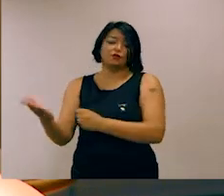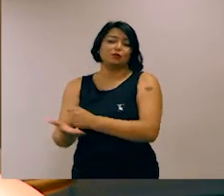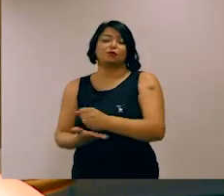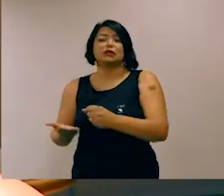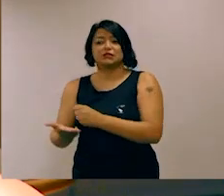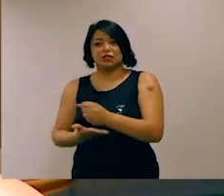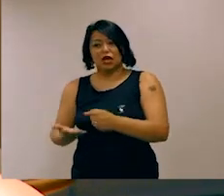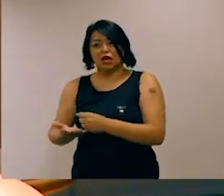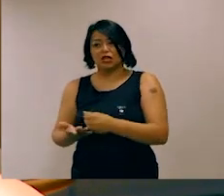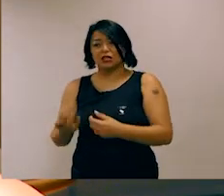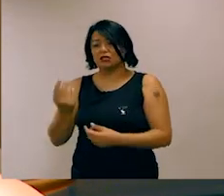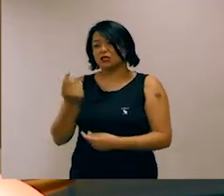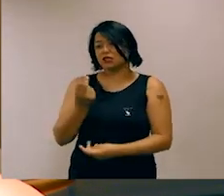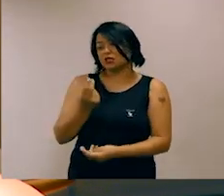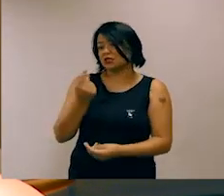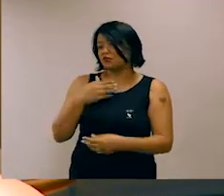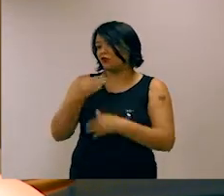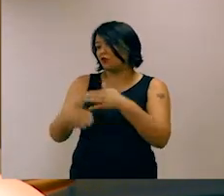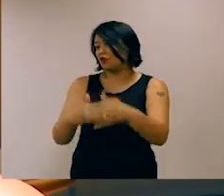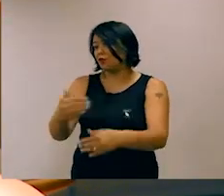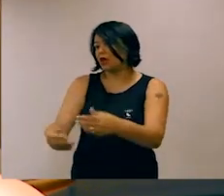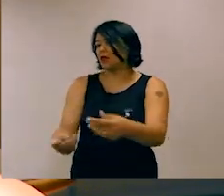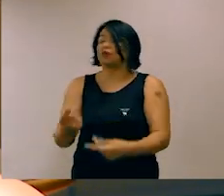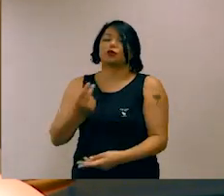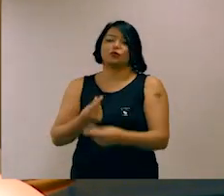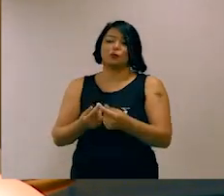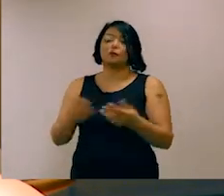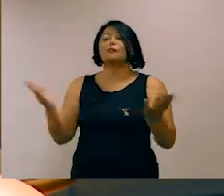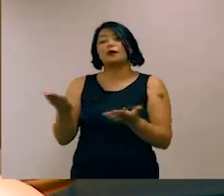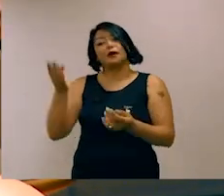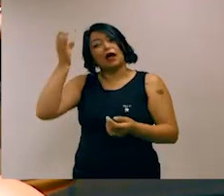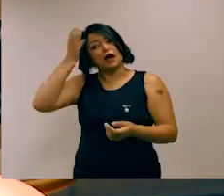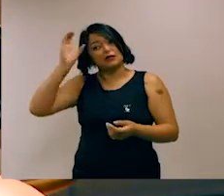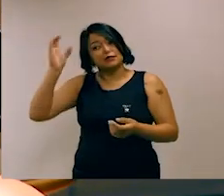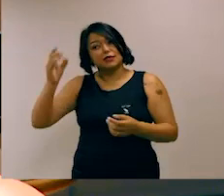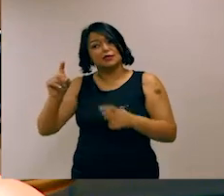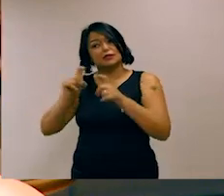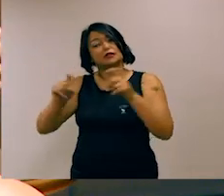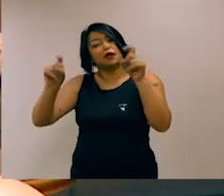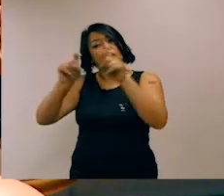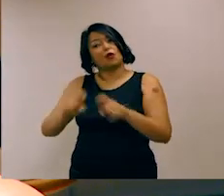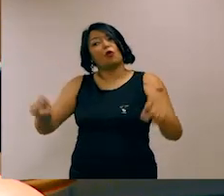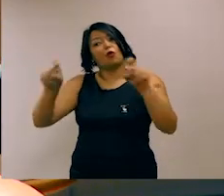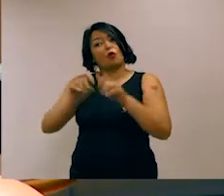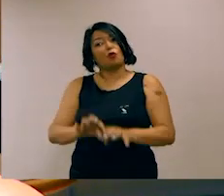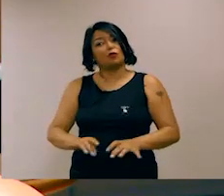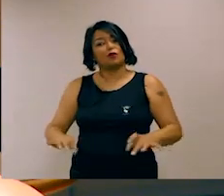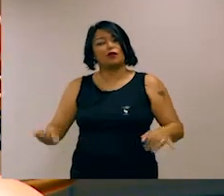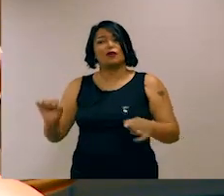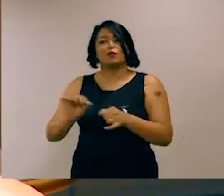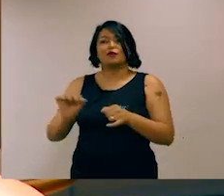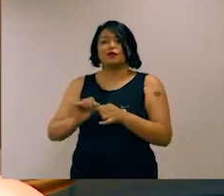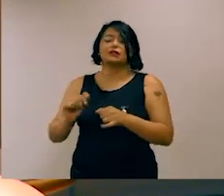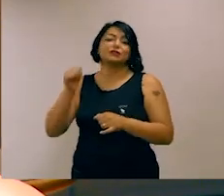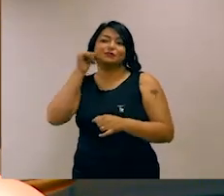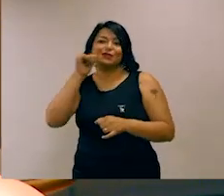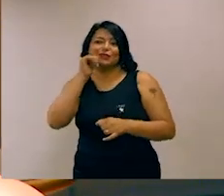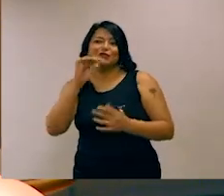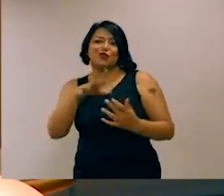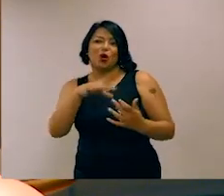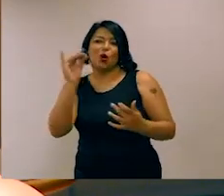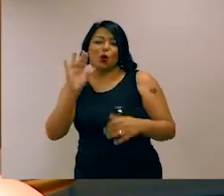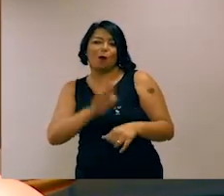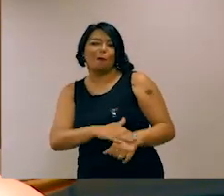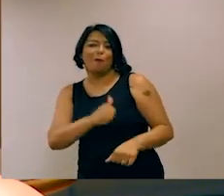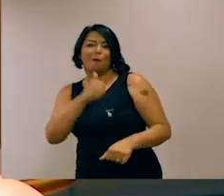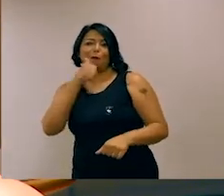how we wanted to get more young girls to choose computer science. The current system is not built on these principles.